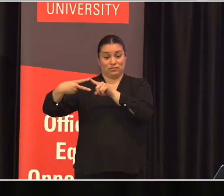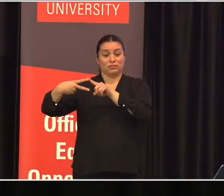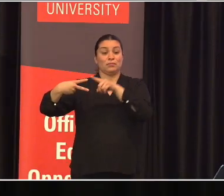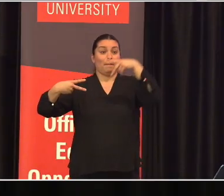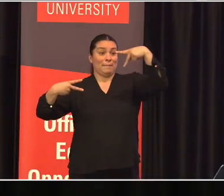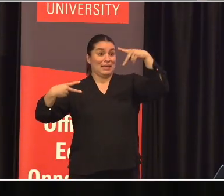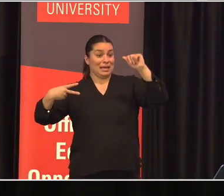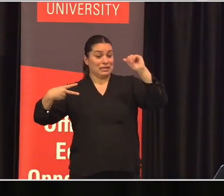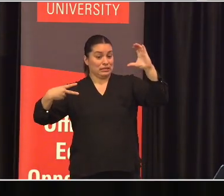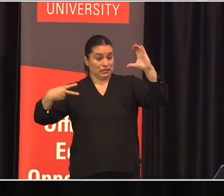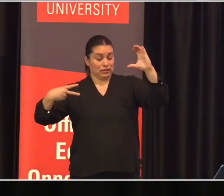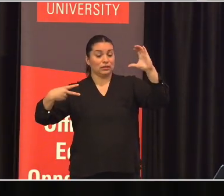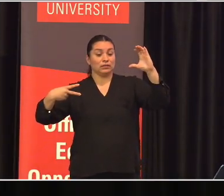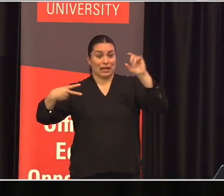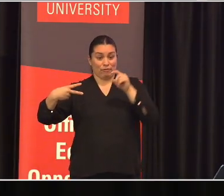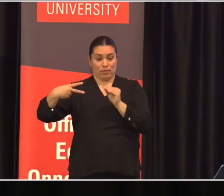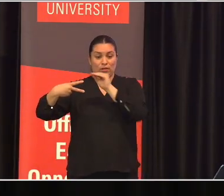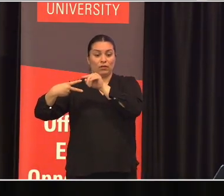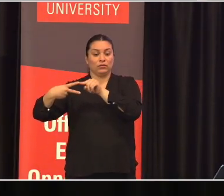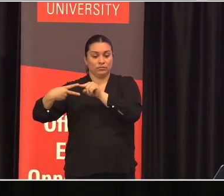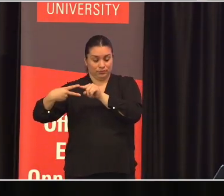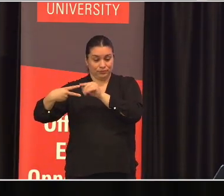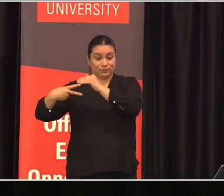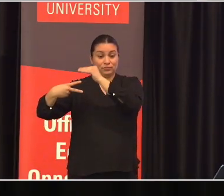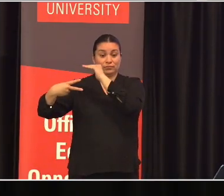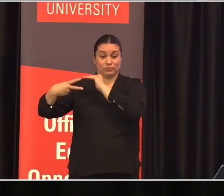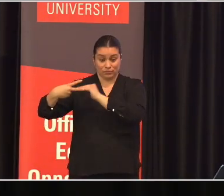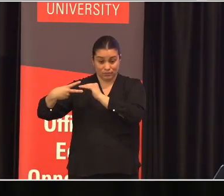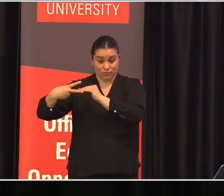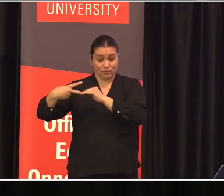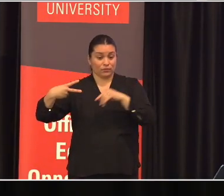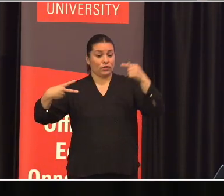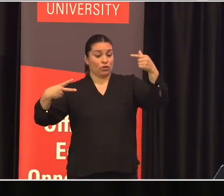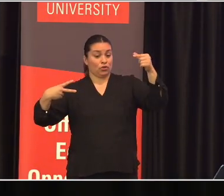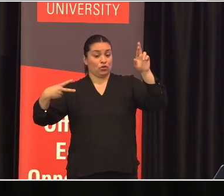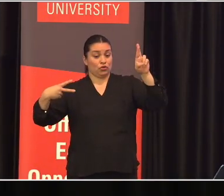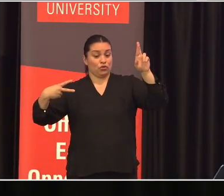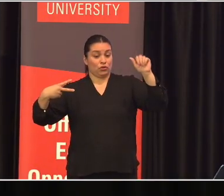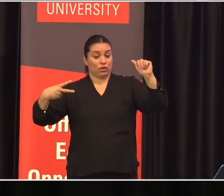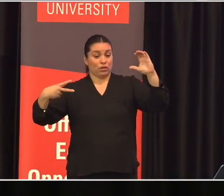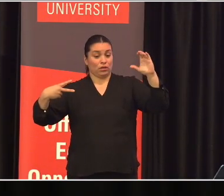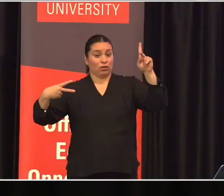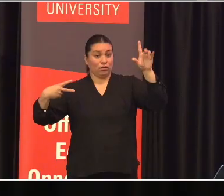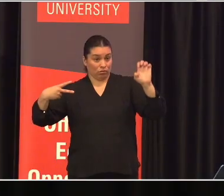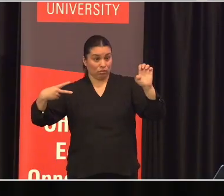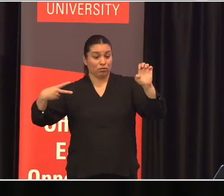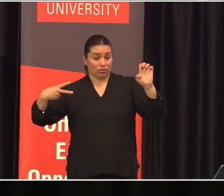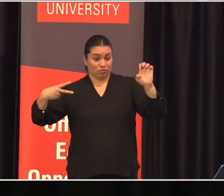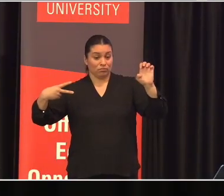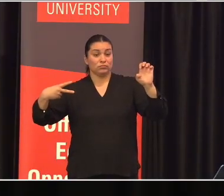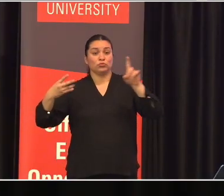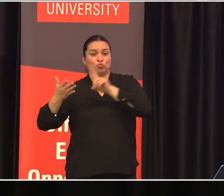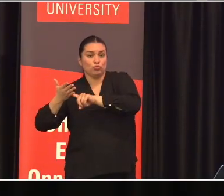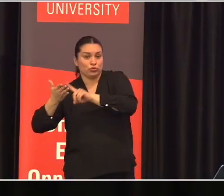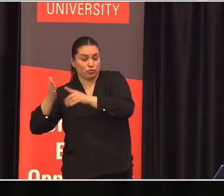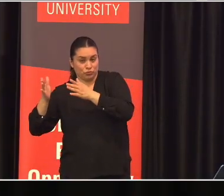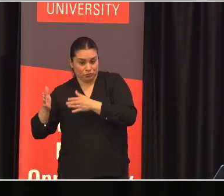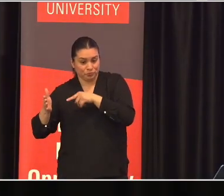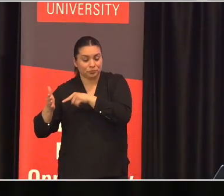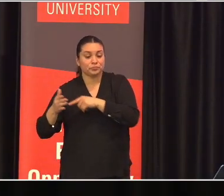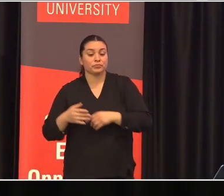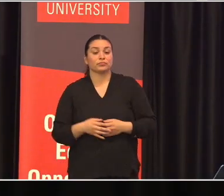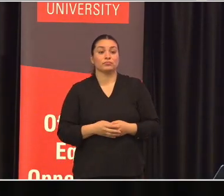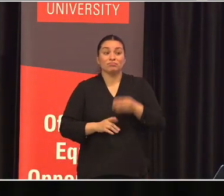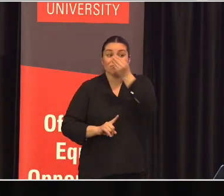called Grackle Go. Again, 100% free, no strings attached, just free. It's a protected